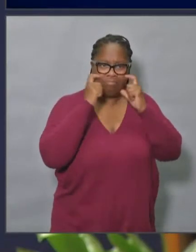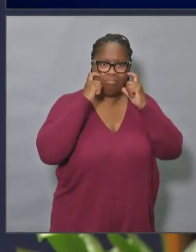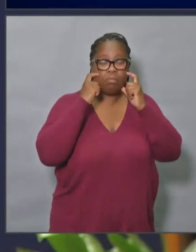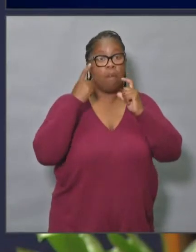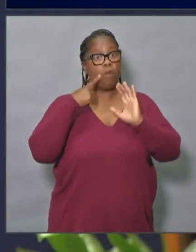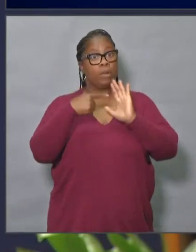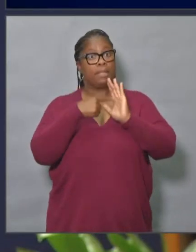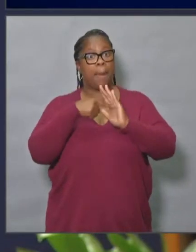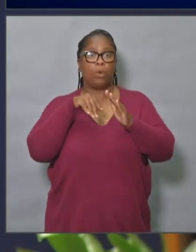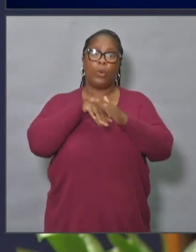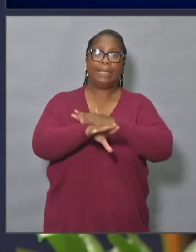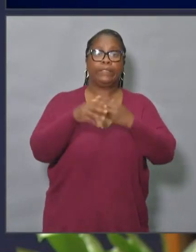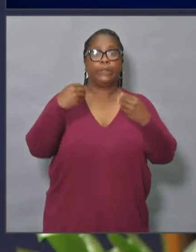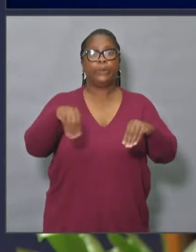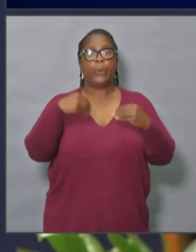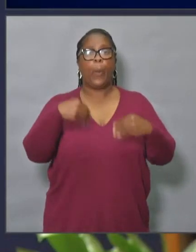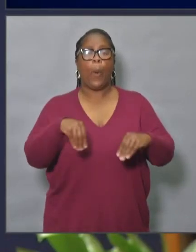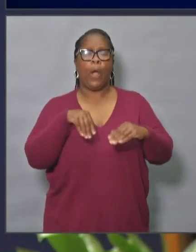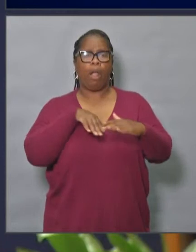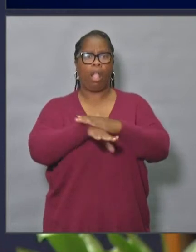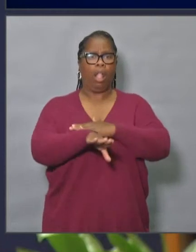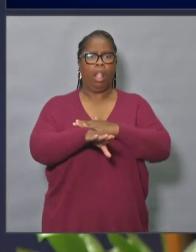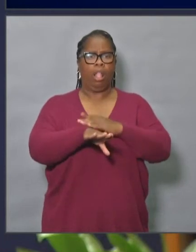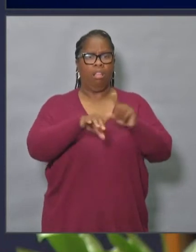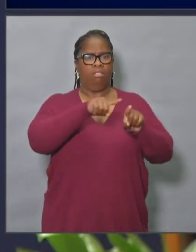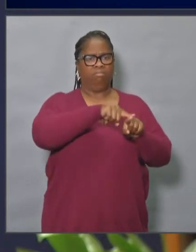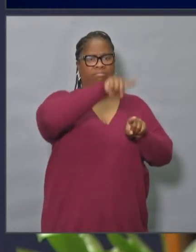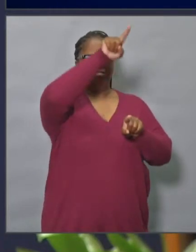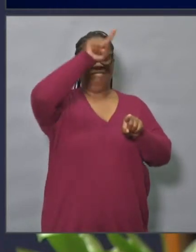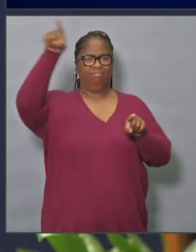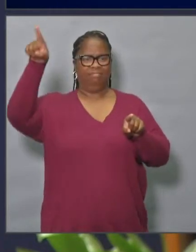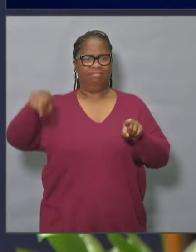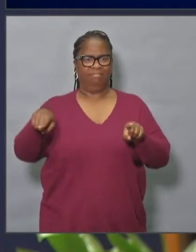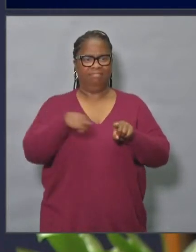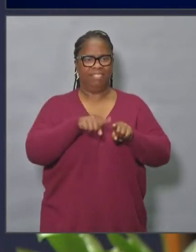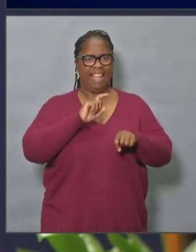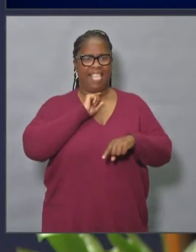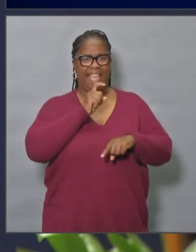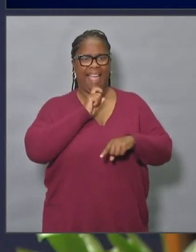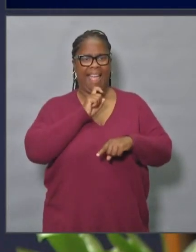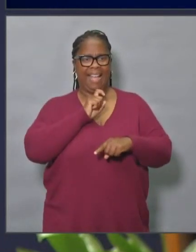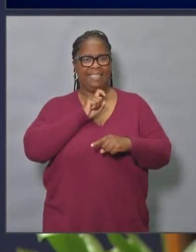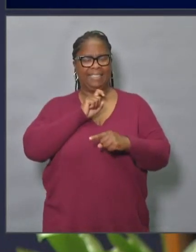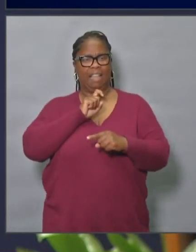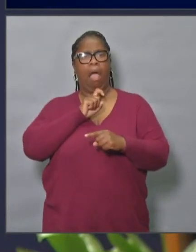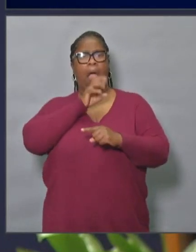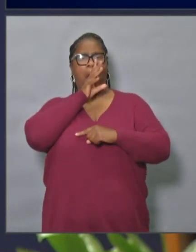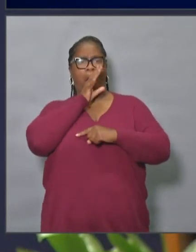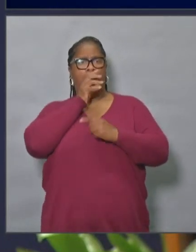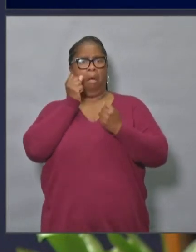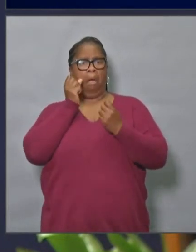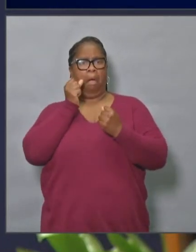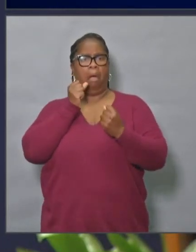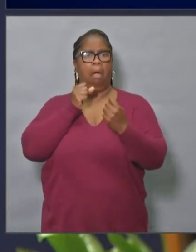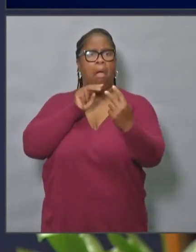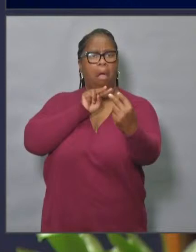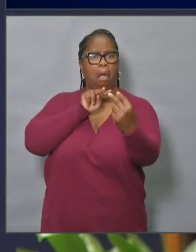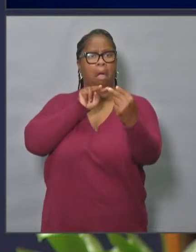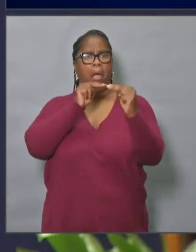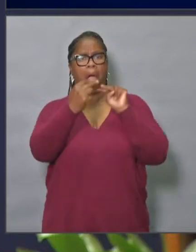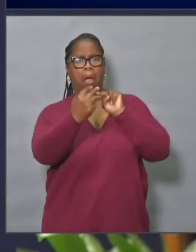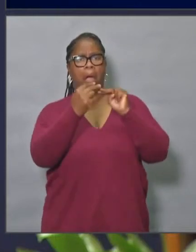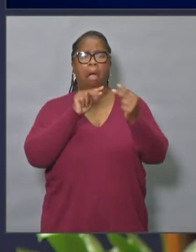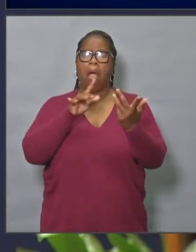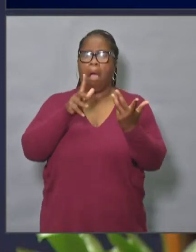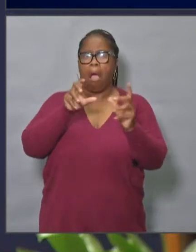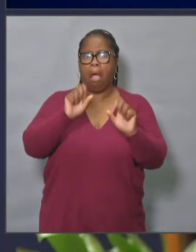stores, the redesigning of our workplaces and office spaces, the spaced out tables at restaurants, among innumerable other changes